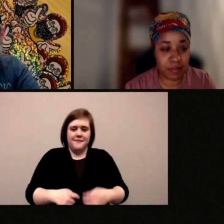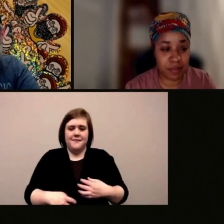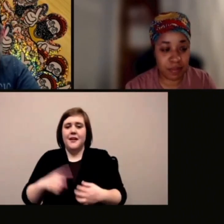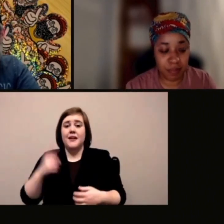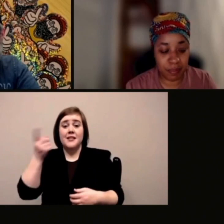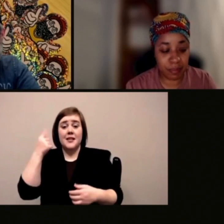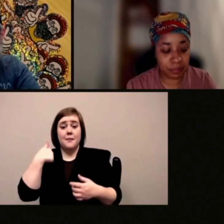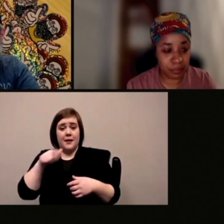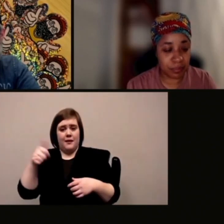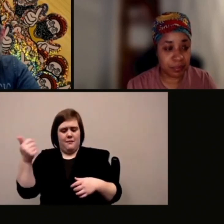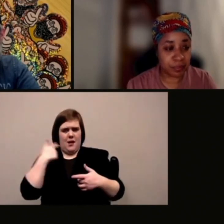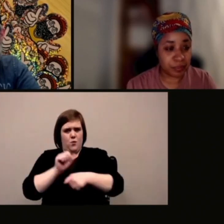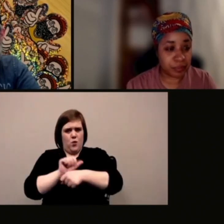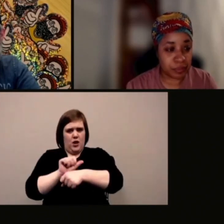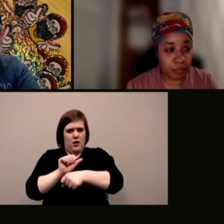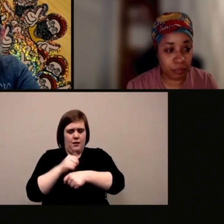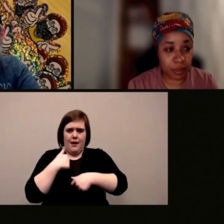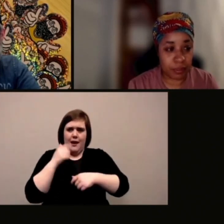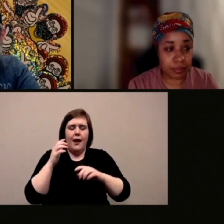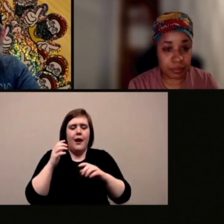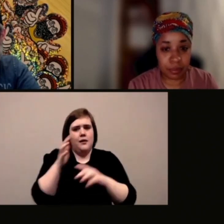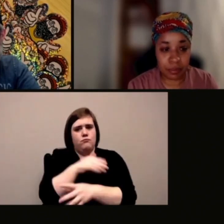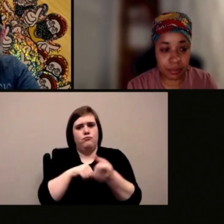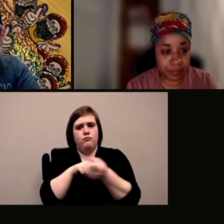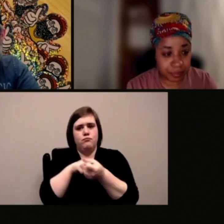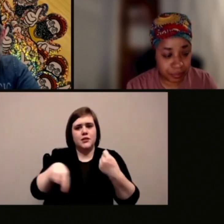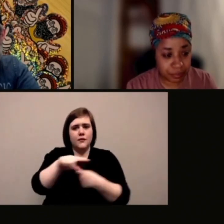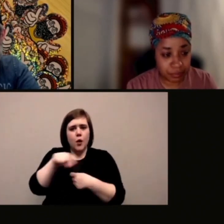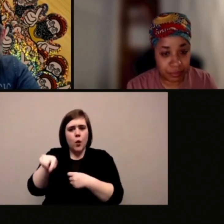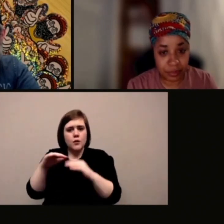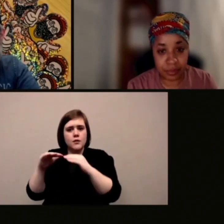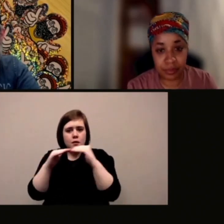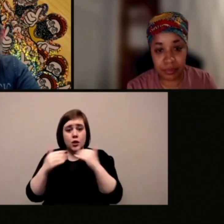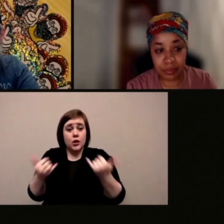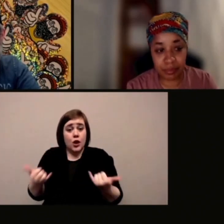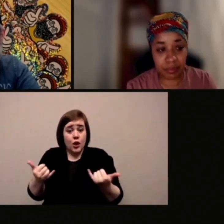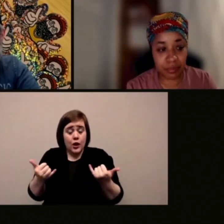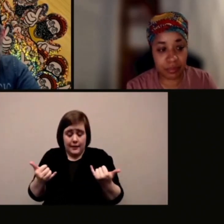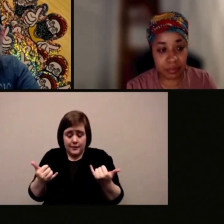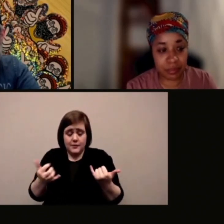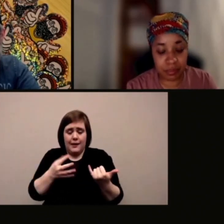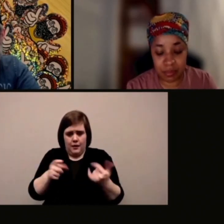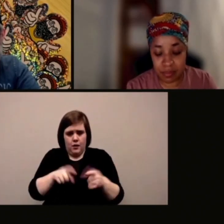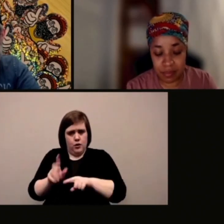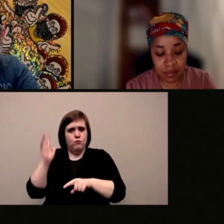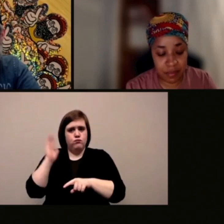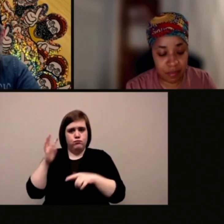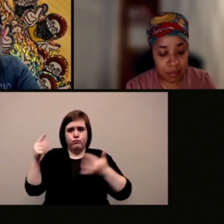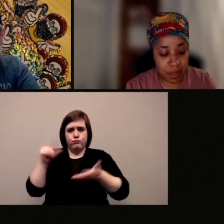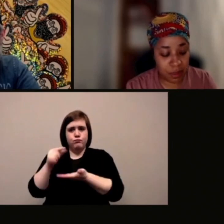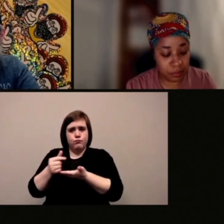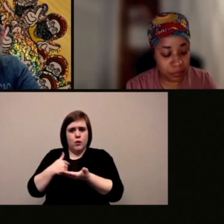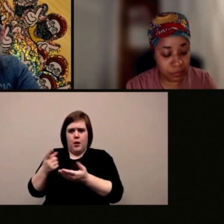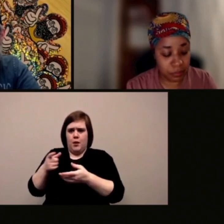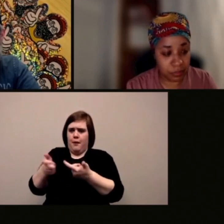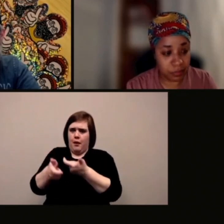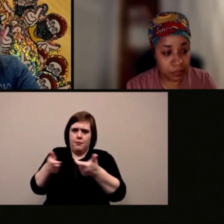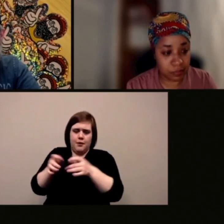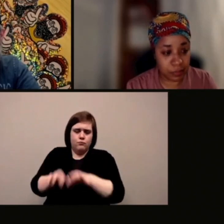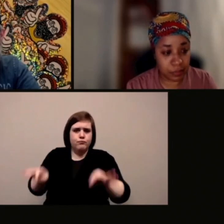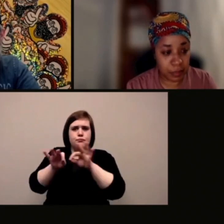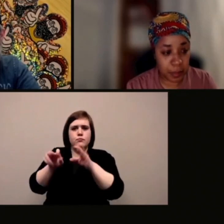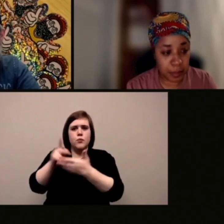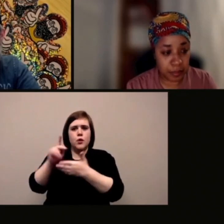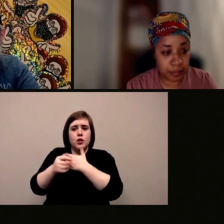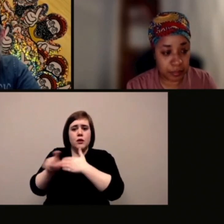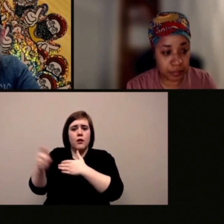them as equity fellows, current and alum. And that's one of my major projects. The other was mentioned in the